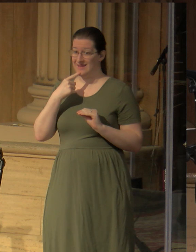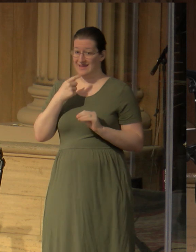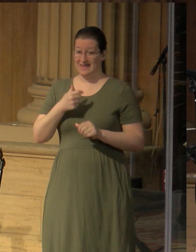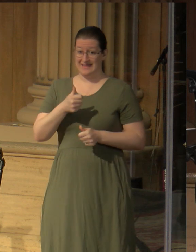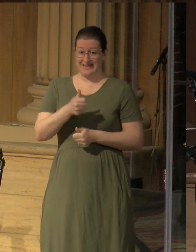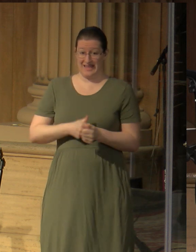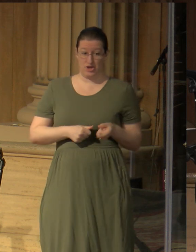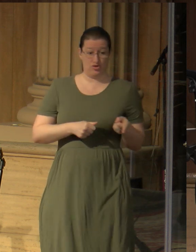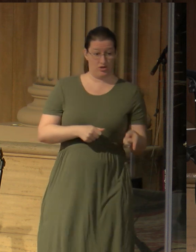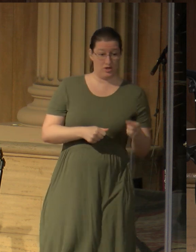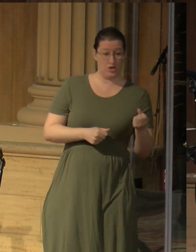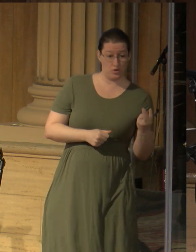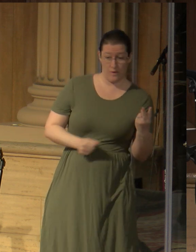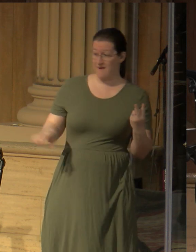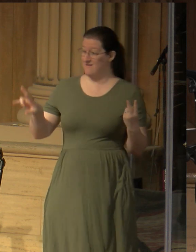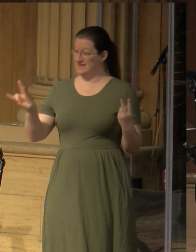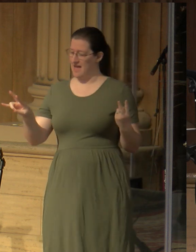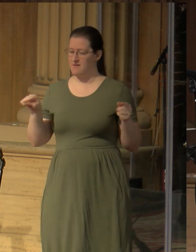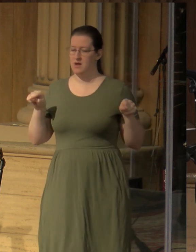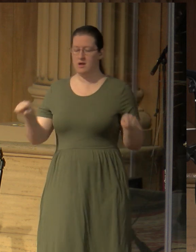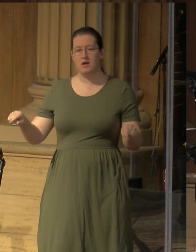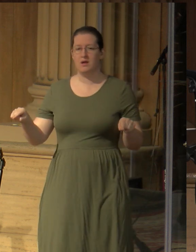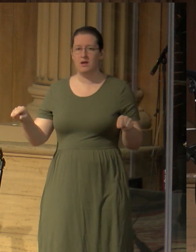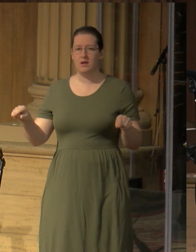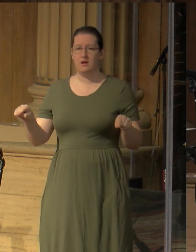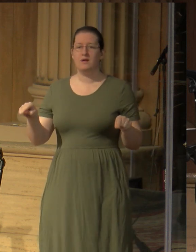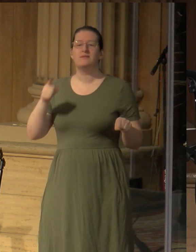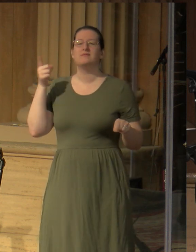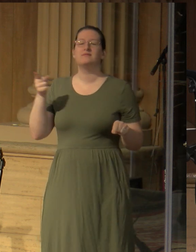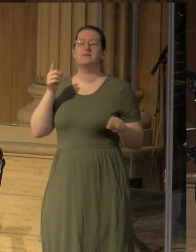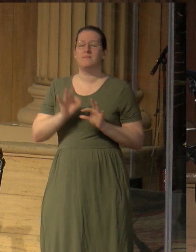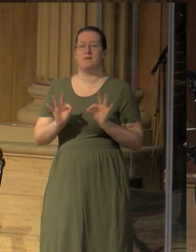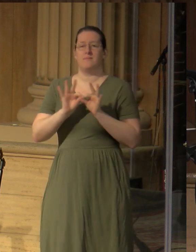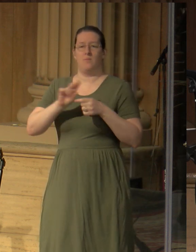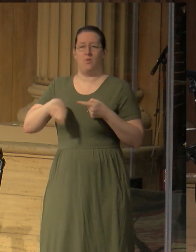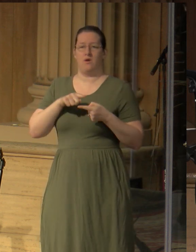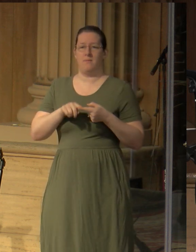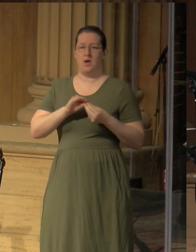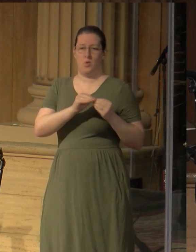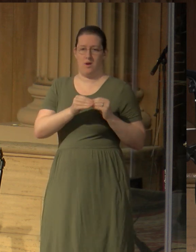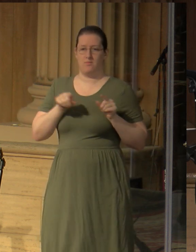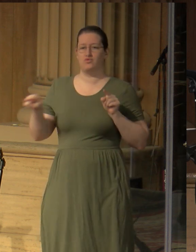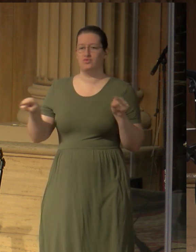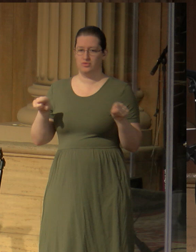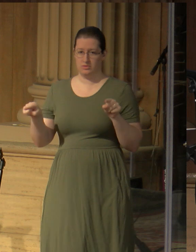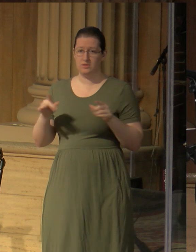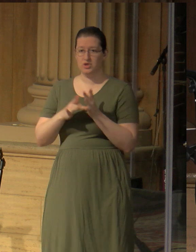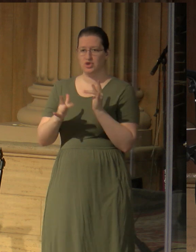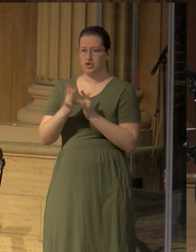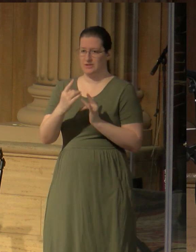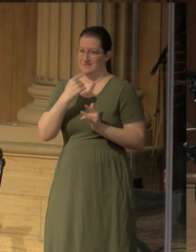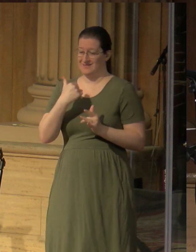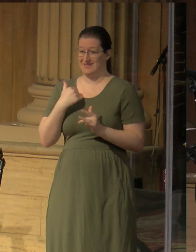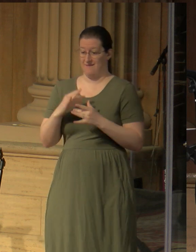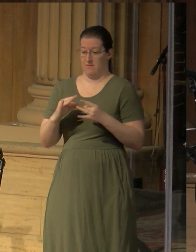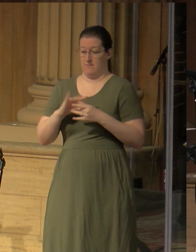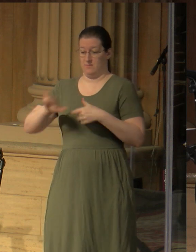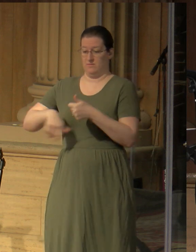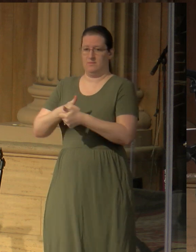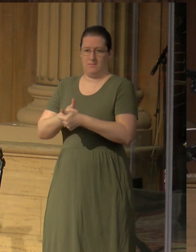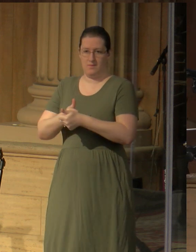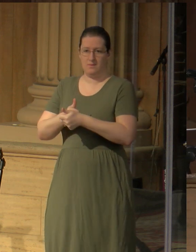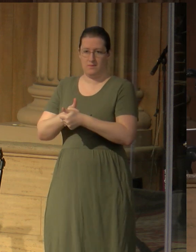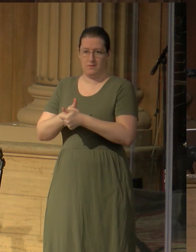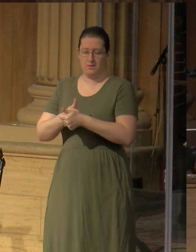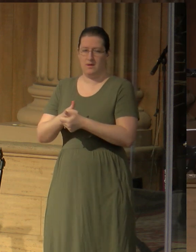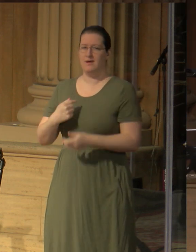case, the feeding of the 5,000 and the 4,000, is significant. He says that there is a message behind that. And I